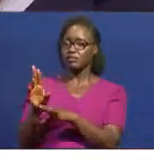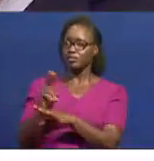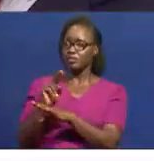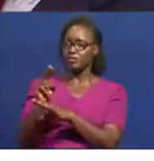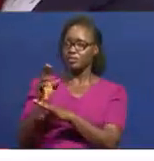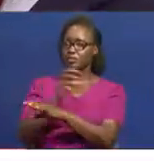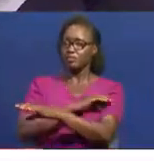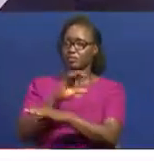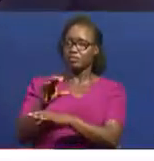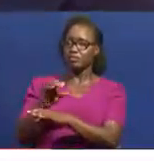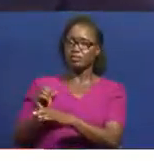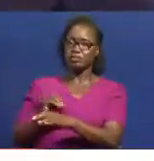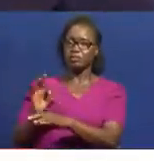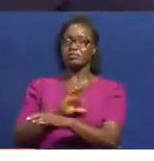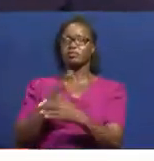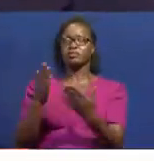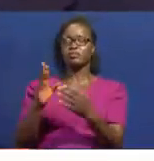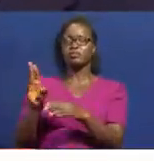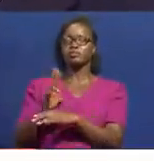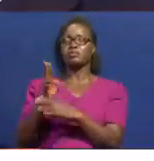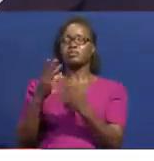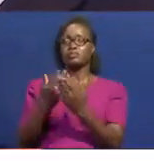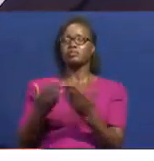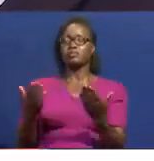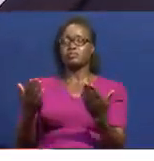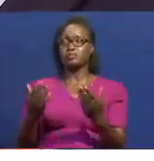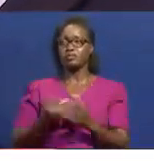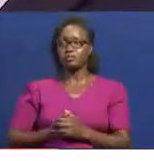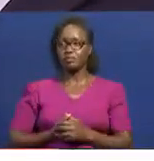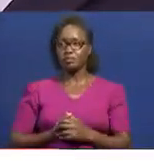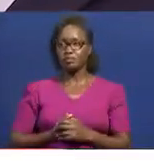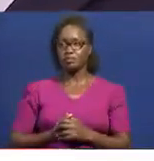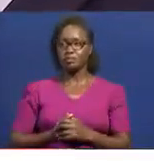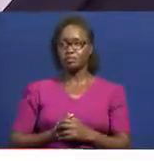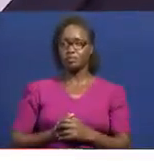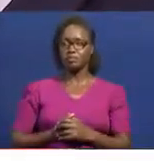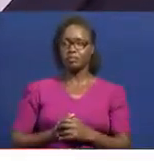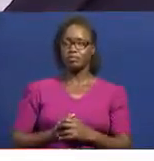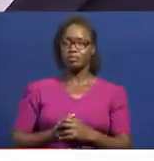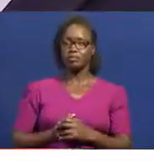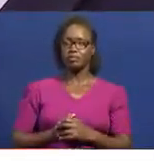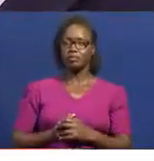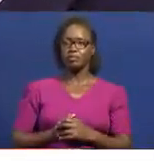personnel on how to use the equipment. Trevor Ngendo for Prime Edition.